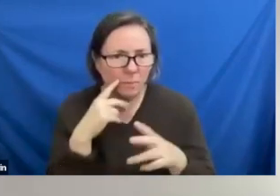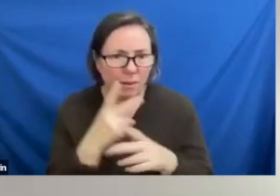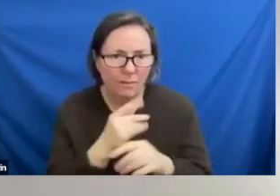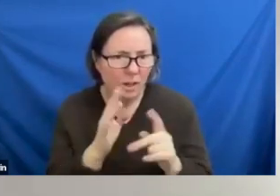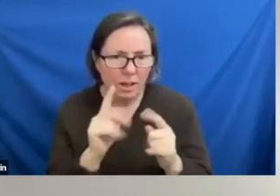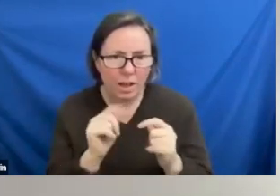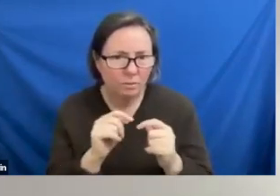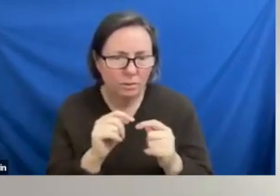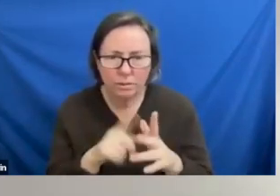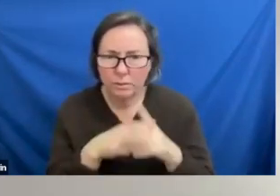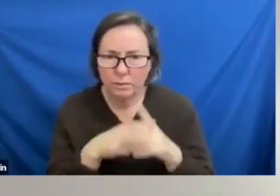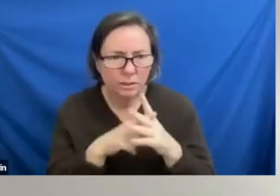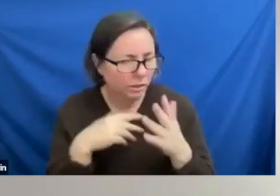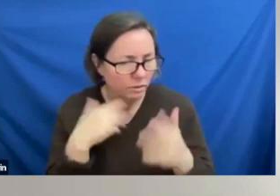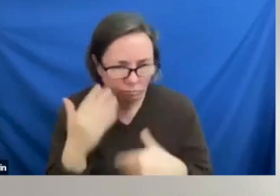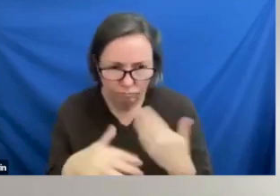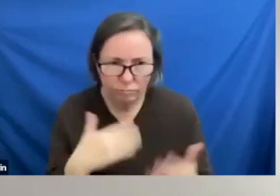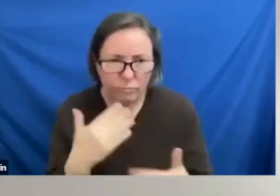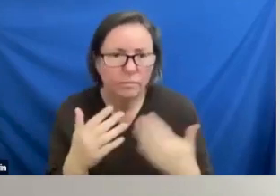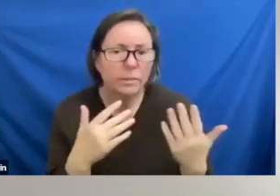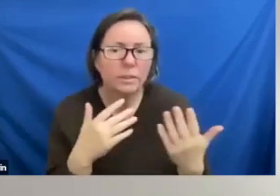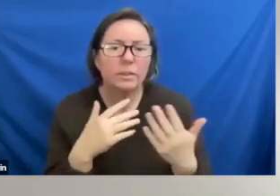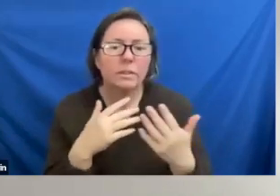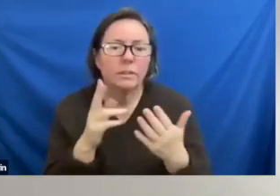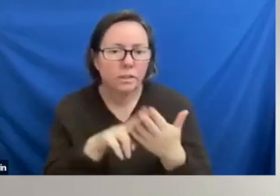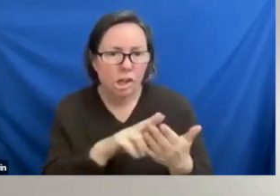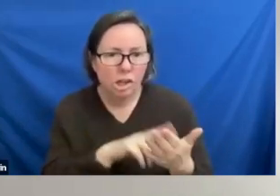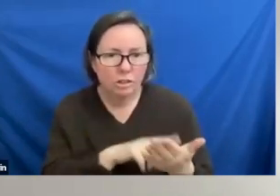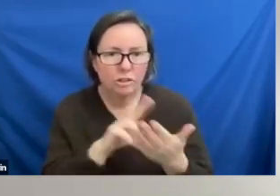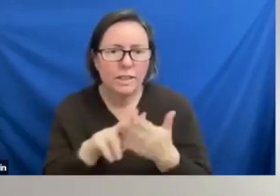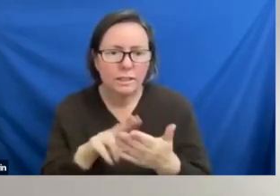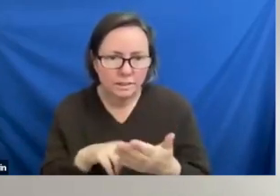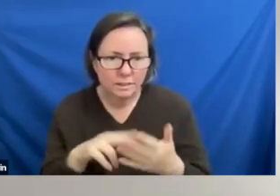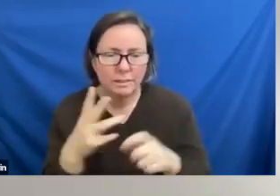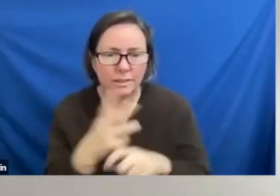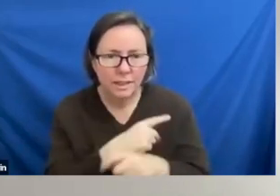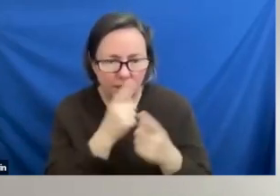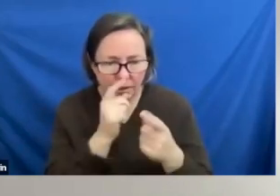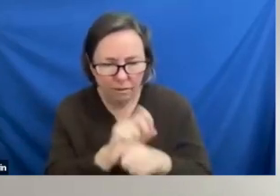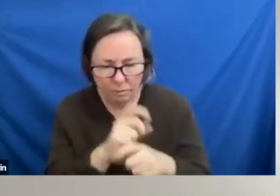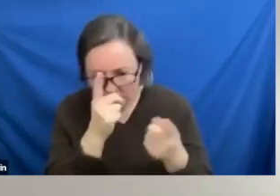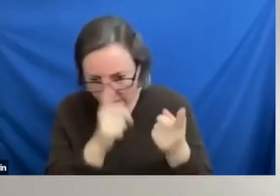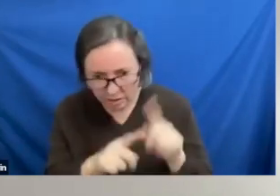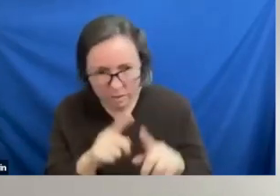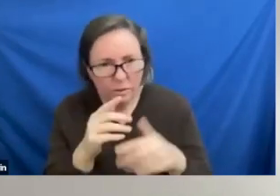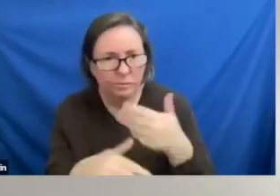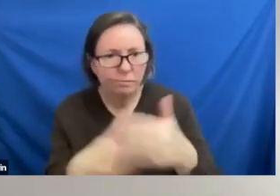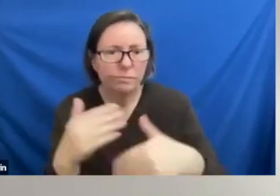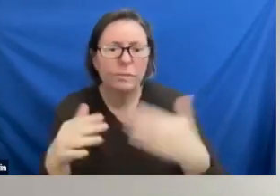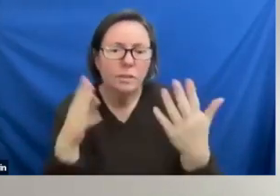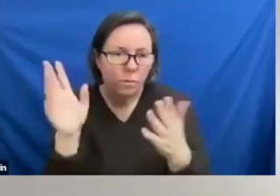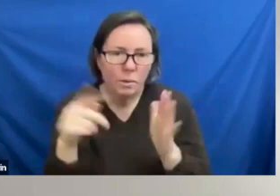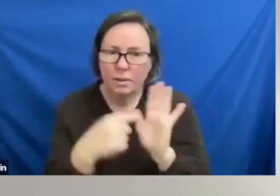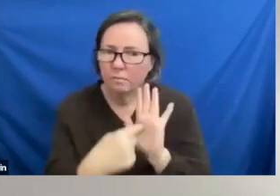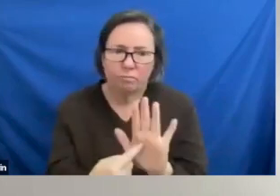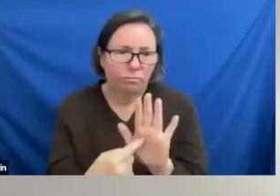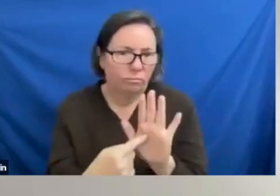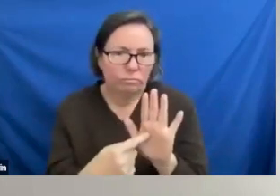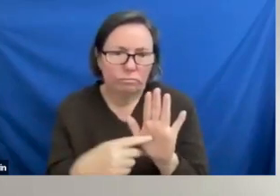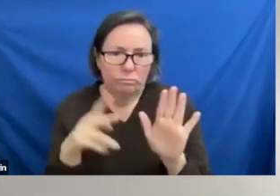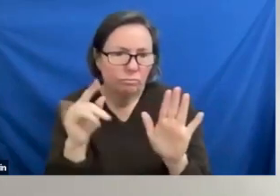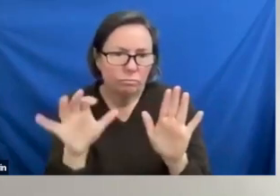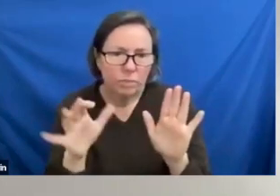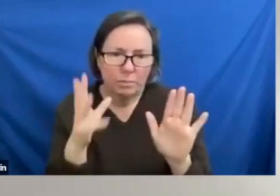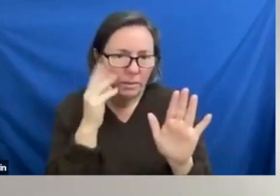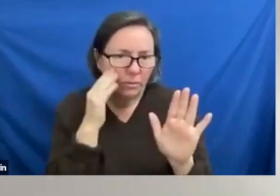begin the signing contracts and getting the work underway. But to